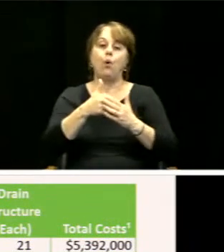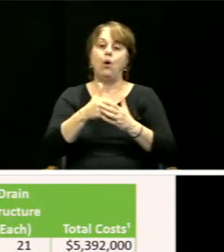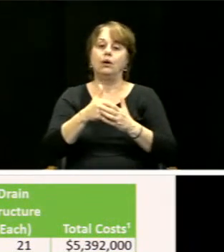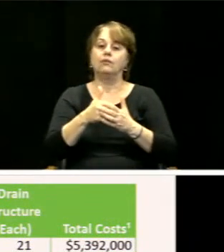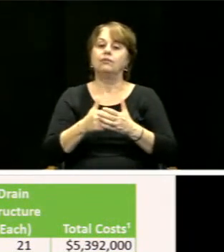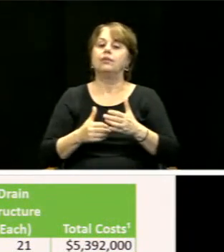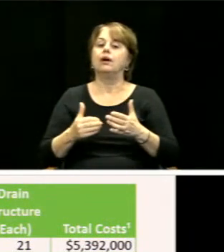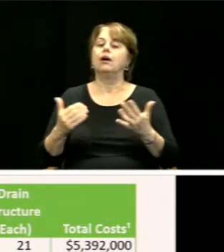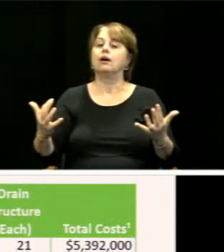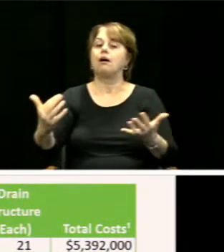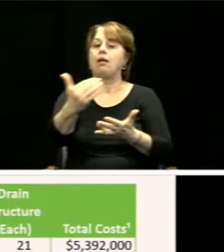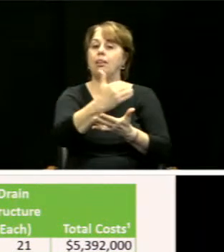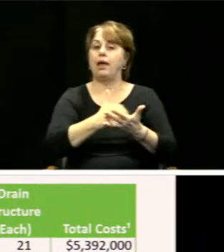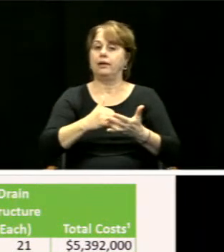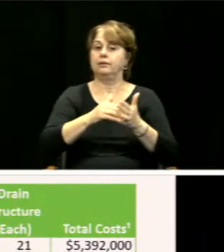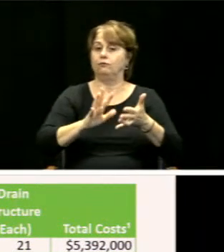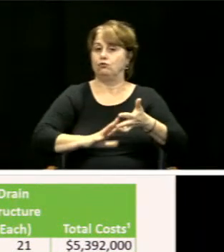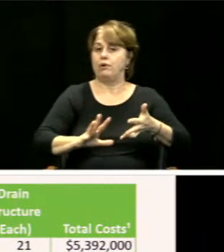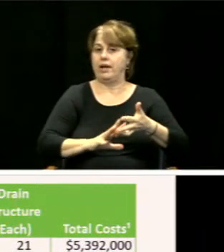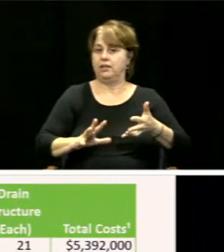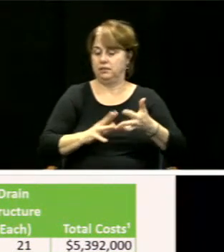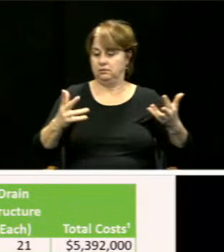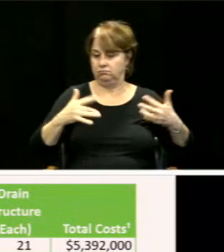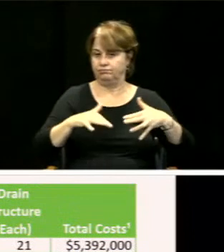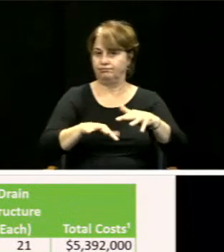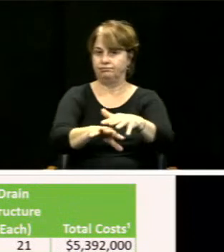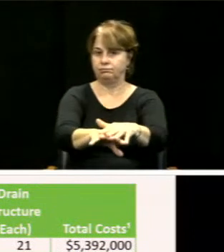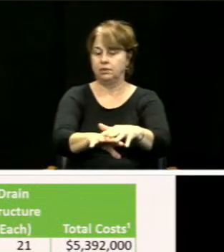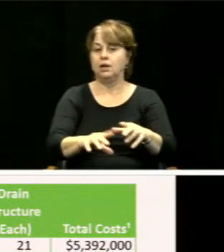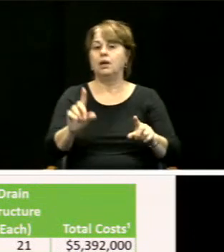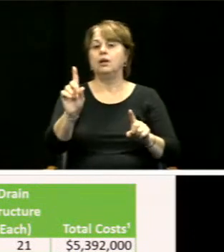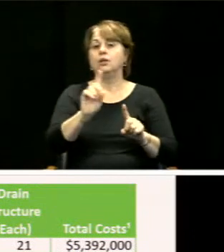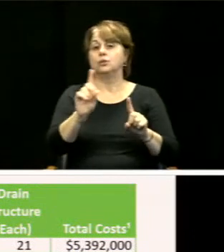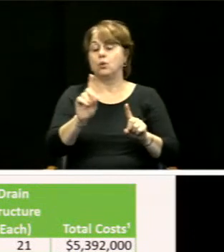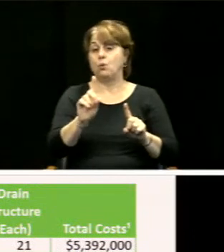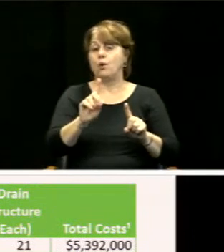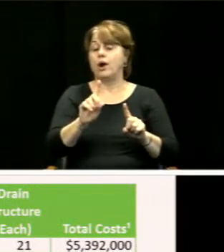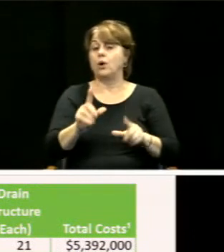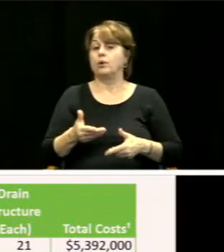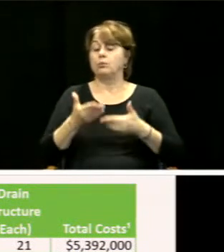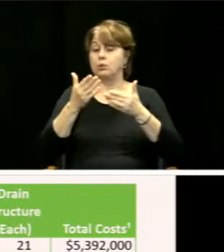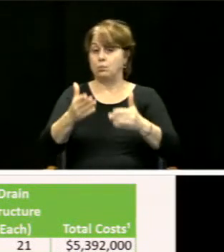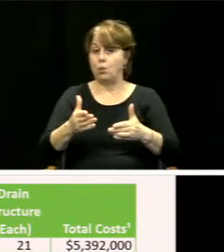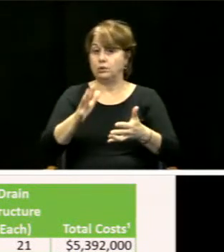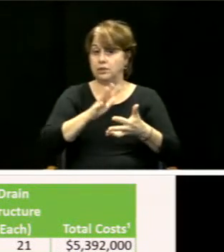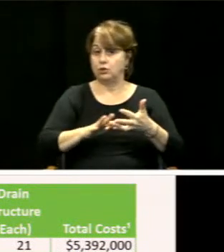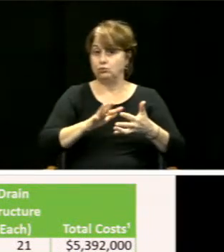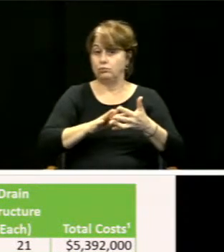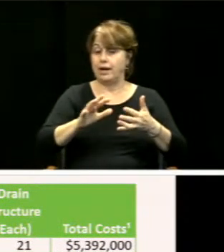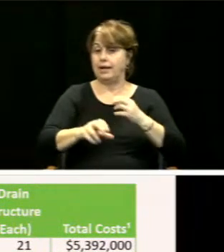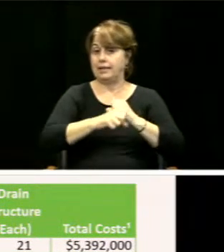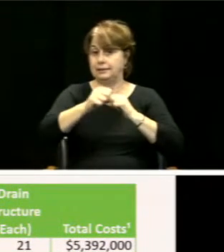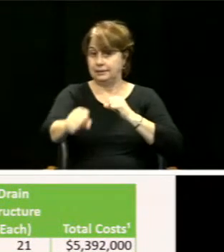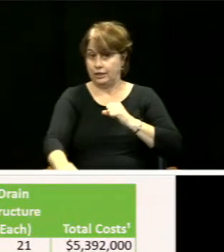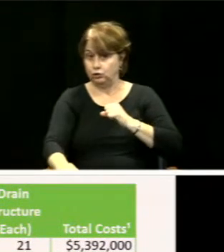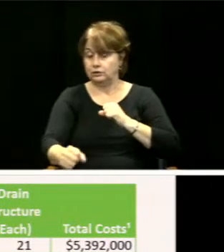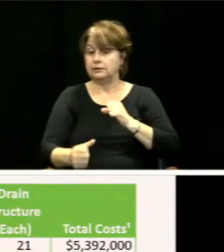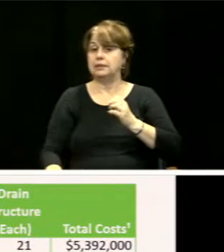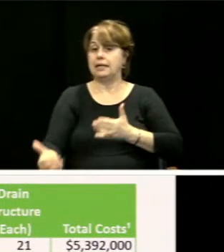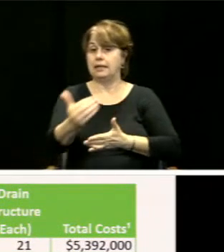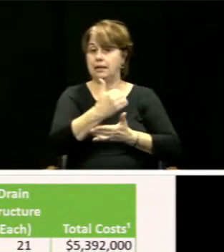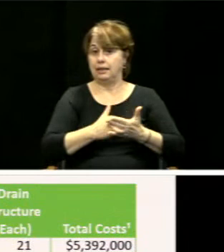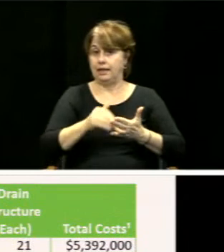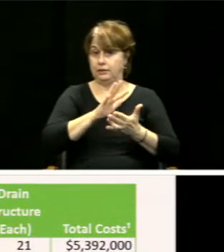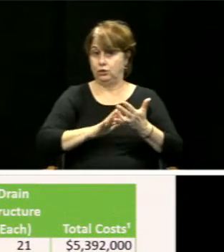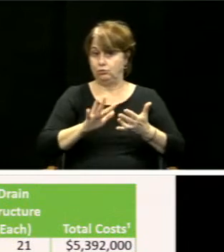drains. So those systems where we were proposing those drain extensions and those collector drains, those costs were